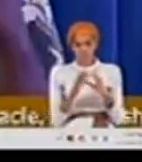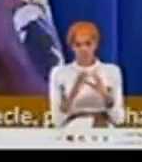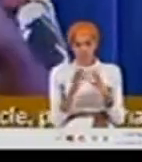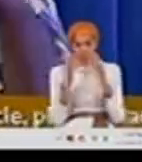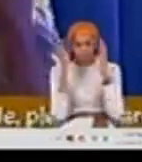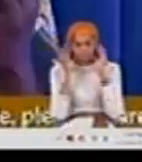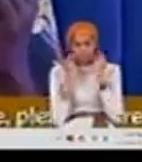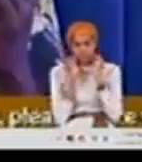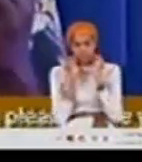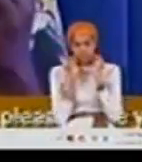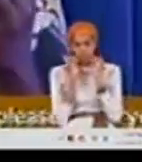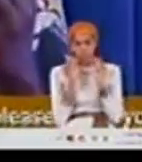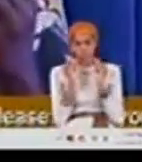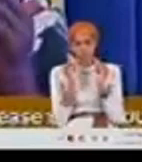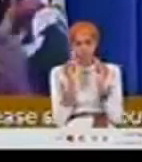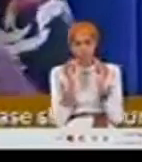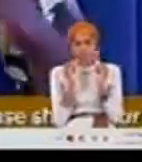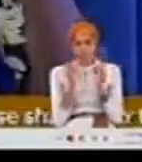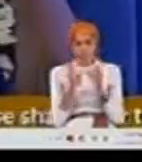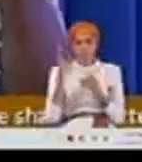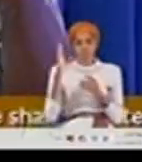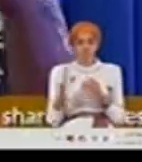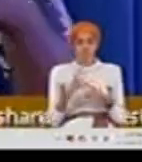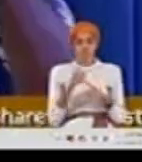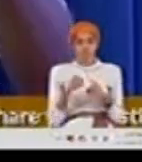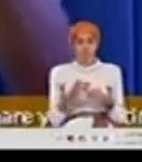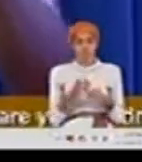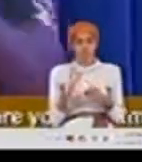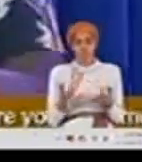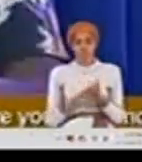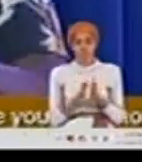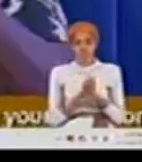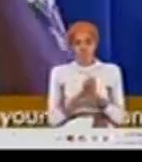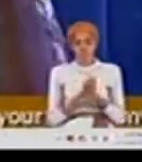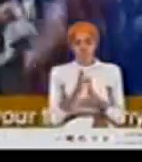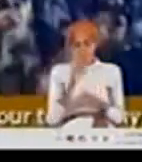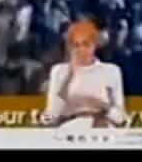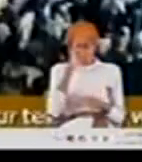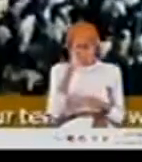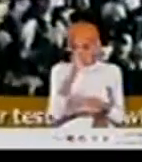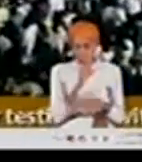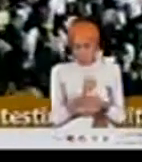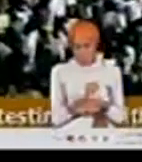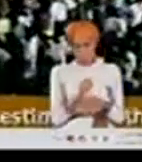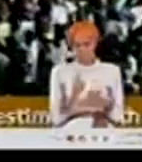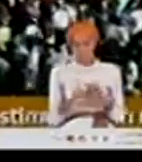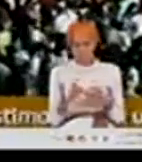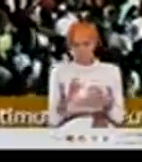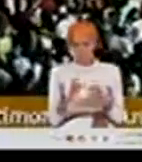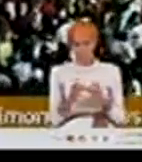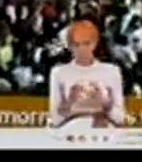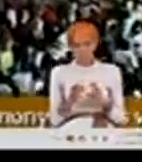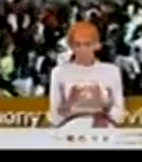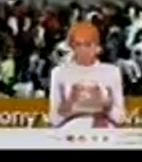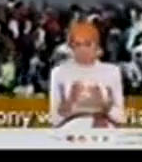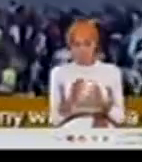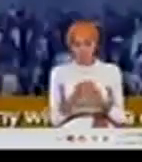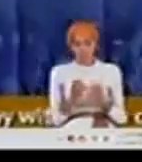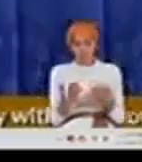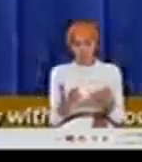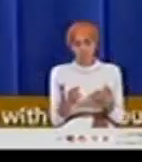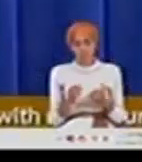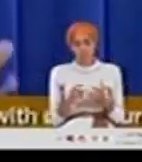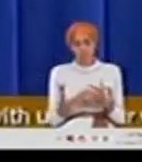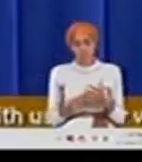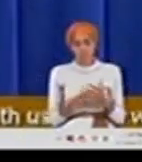to the net then before I begin to diver to this uh some West website